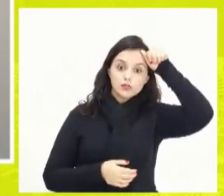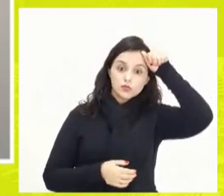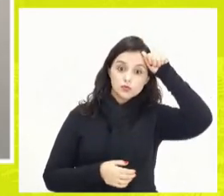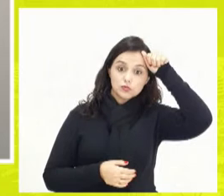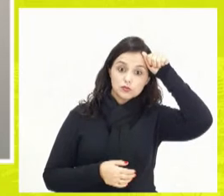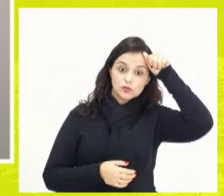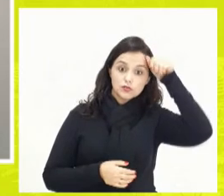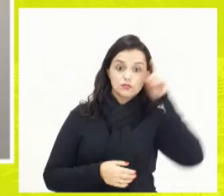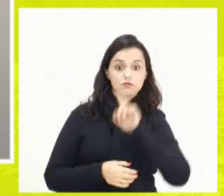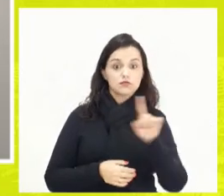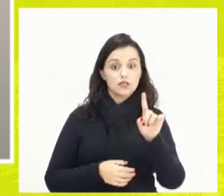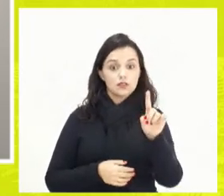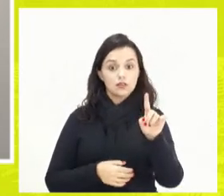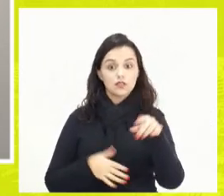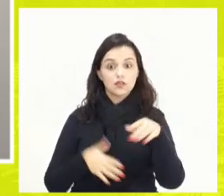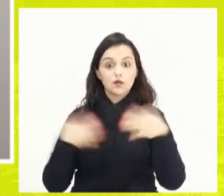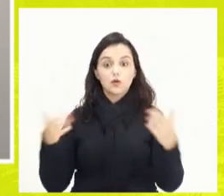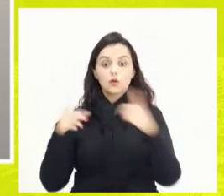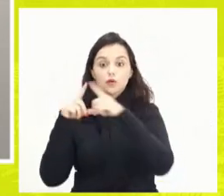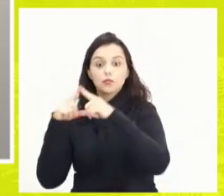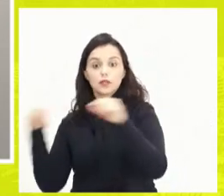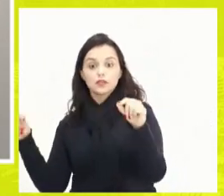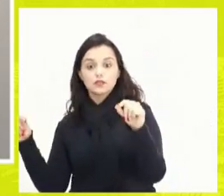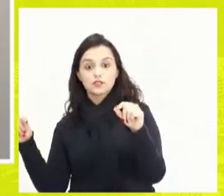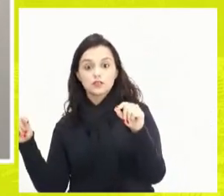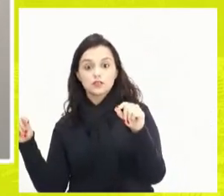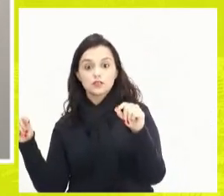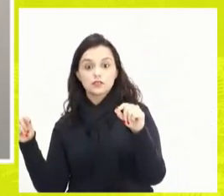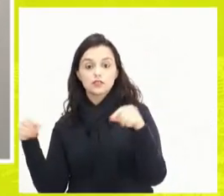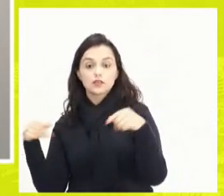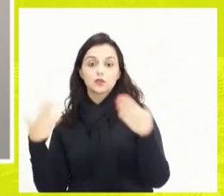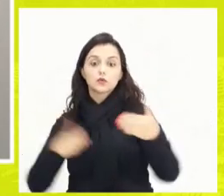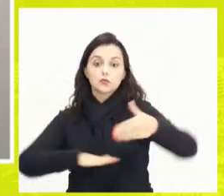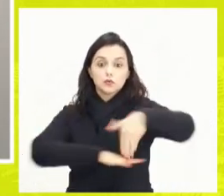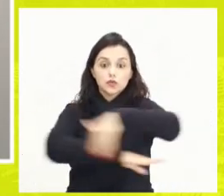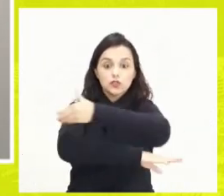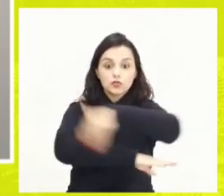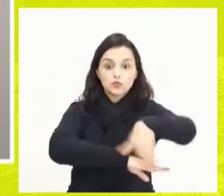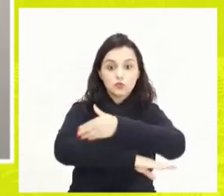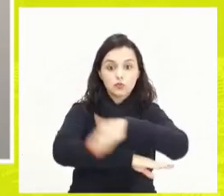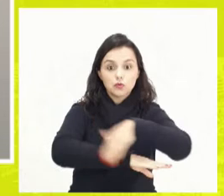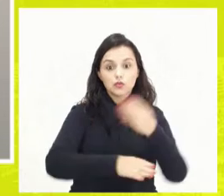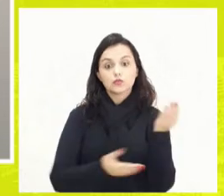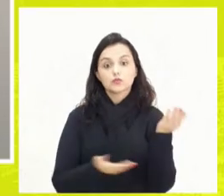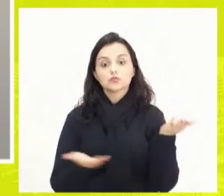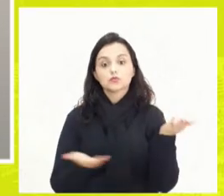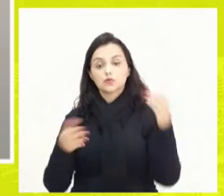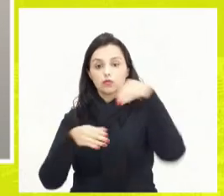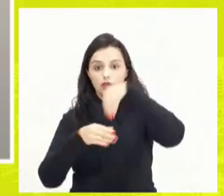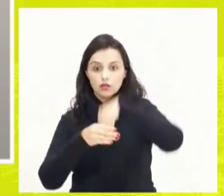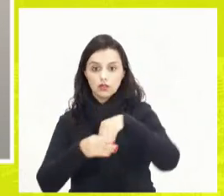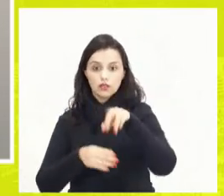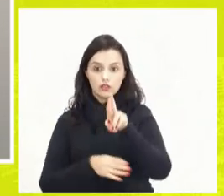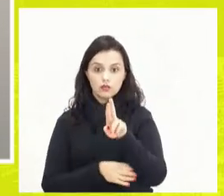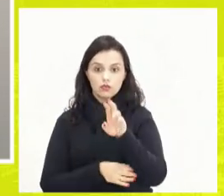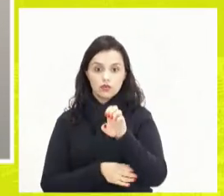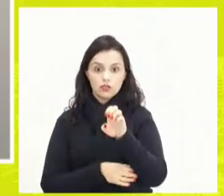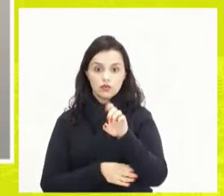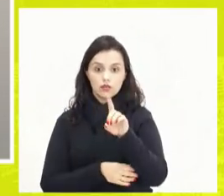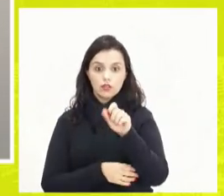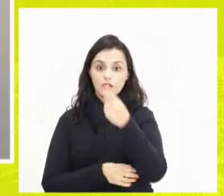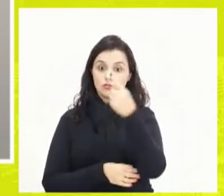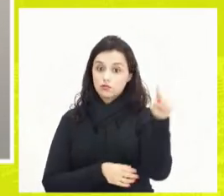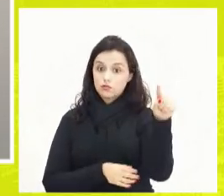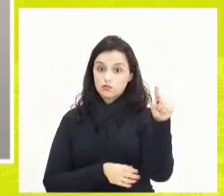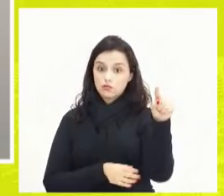covering uh mining or in brasilia on the streets or in newsrooms people of